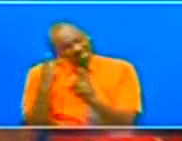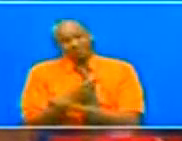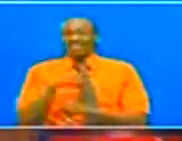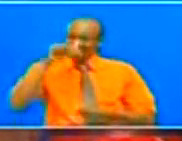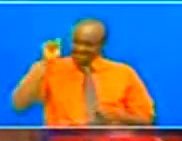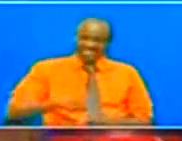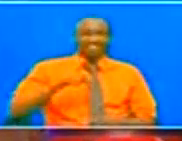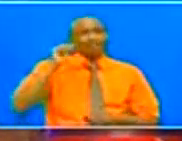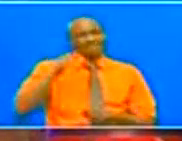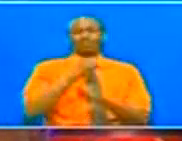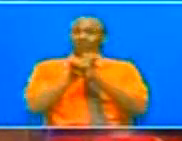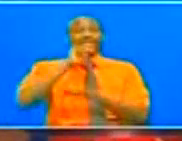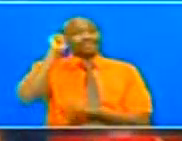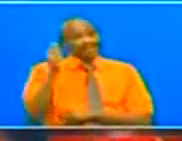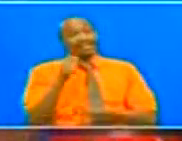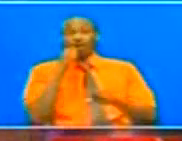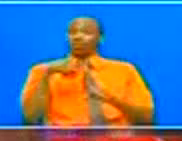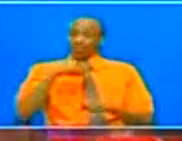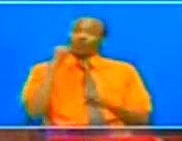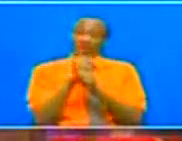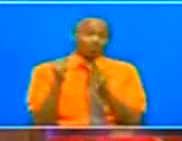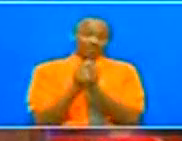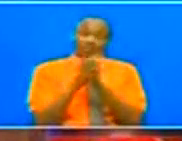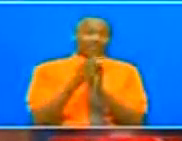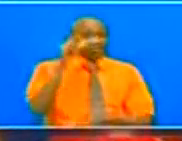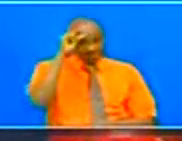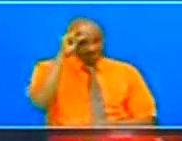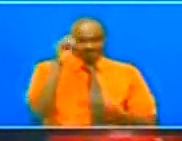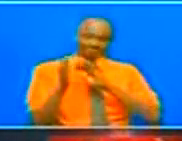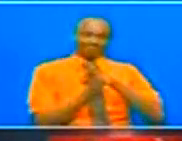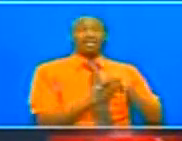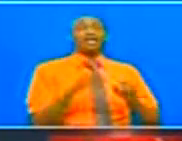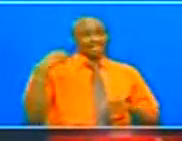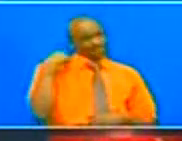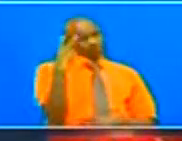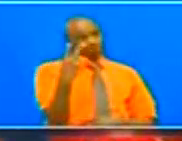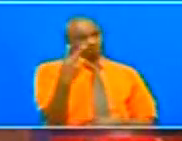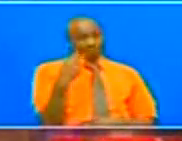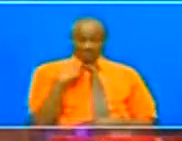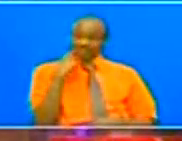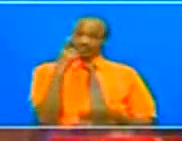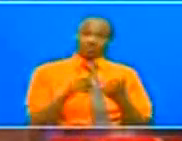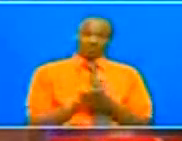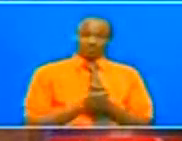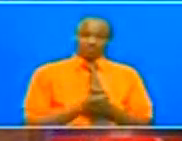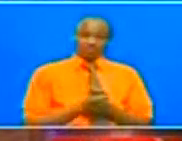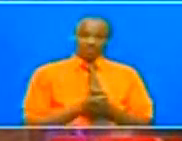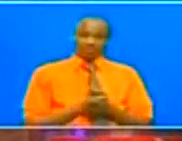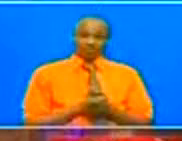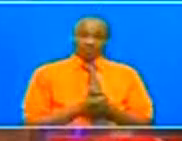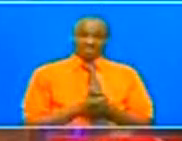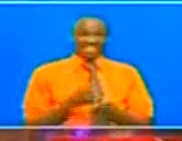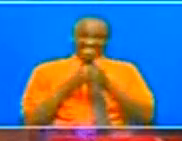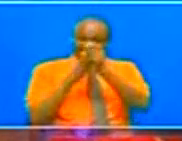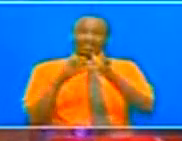is safe and secure and work with government. That's number one. Number two, and I've said that and I'll repeat, we, the